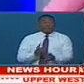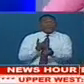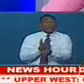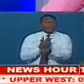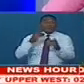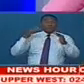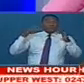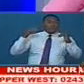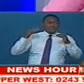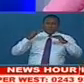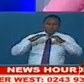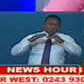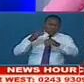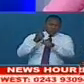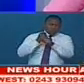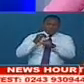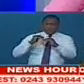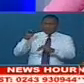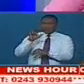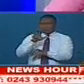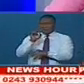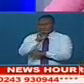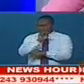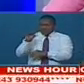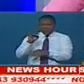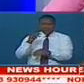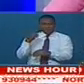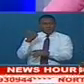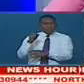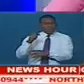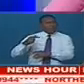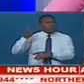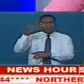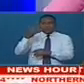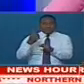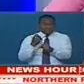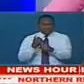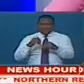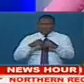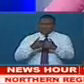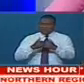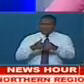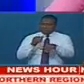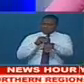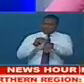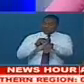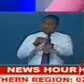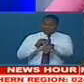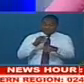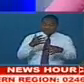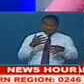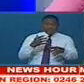Ghana is expected to earn over $13 million in the next 5 years through the export of smooth cayenne pineapples. The